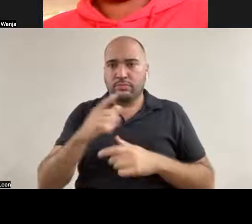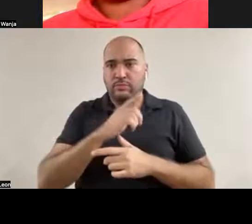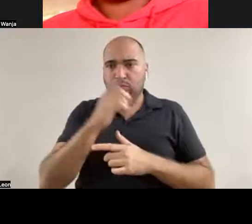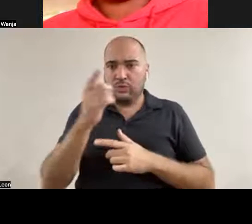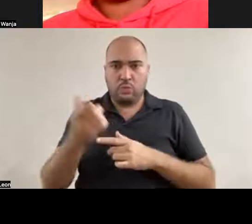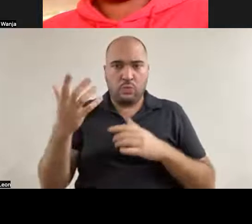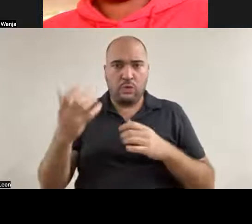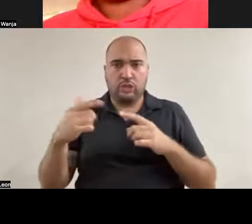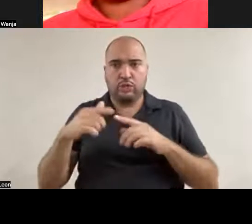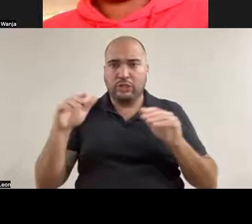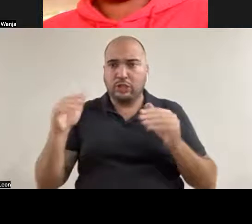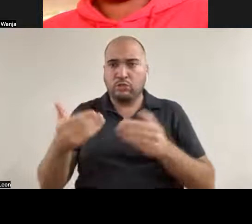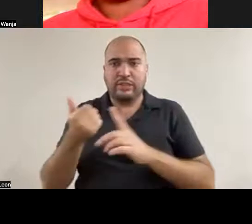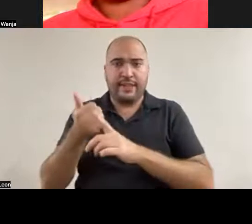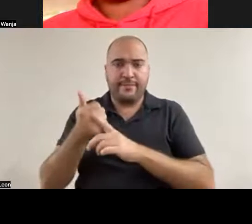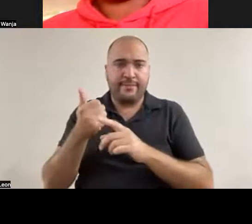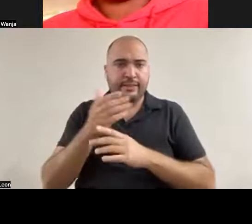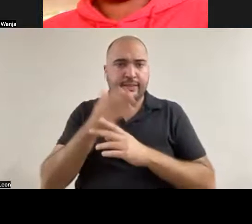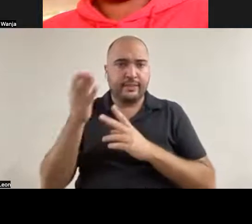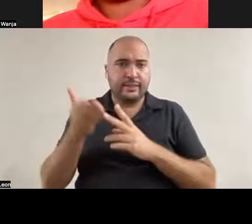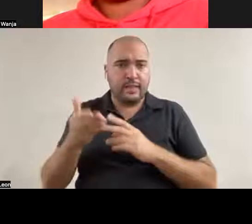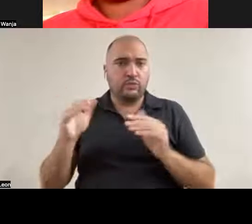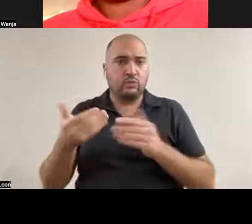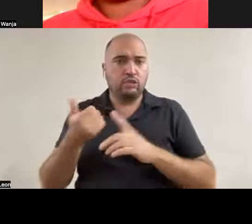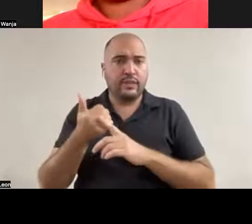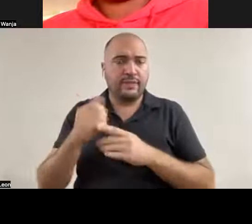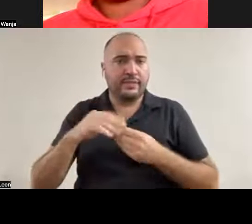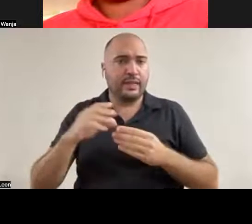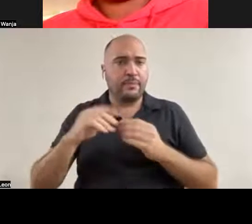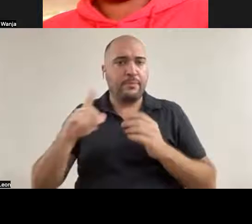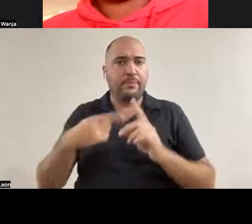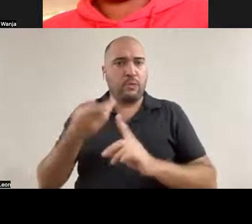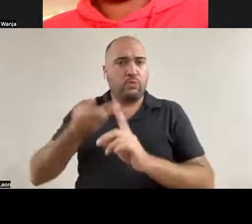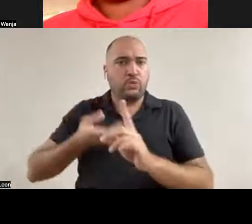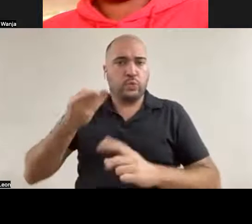to introduce yourself and tell us a little bit about you?